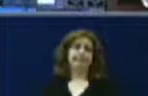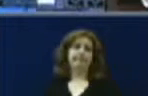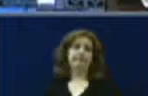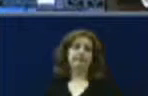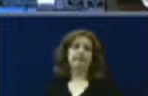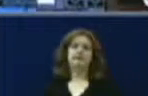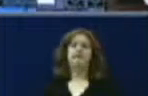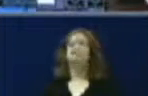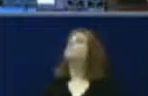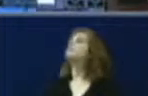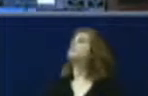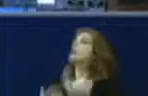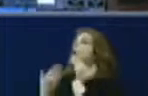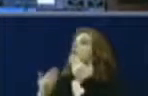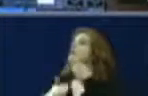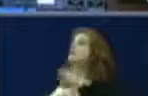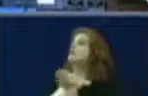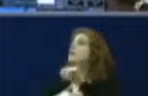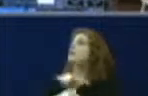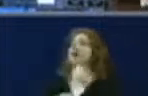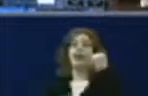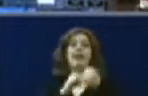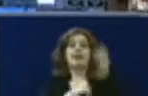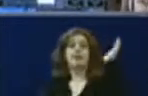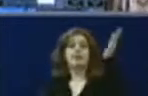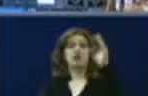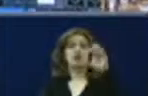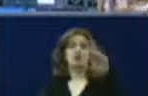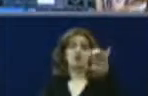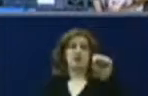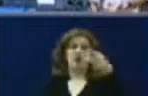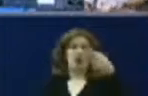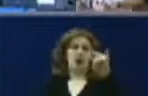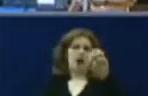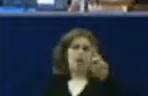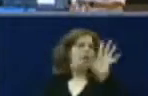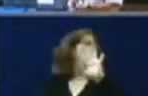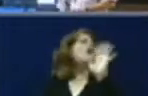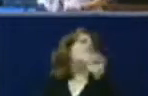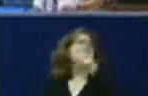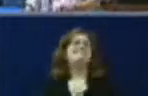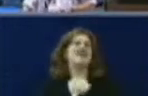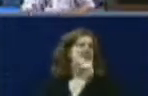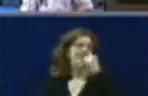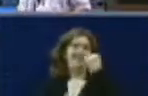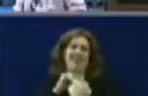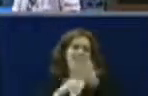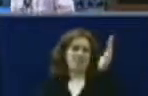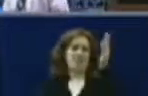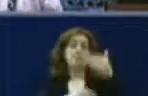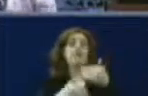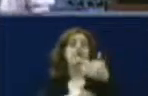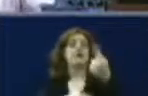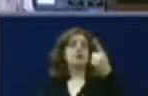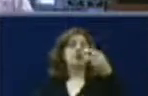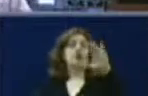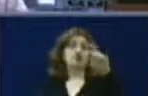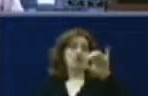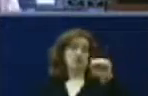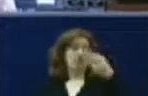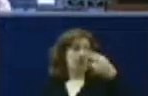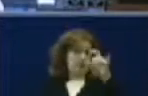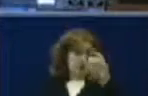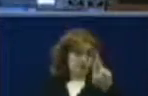Thank you for sharing that. Our last speaker is Chris Harmer. I'm sorry, it's not our last speaker. Our next speaker is Chris Harmer.